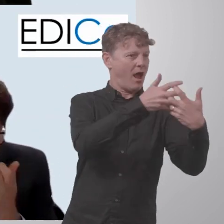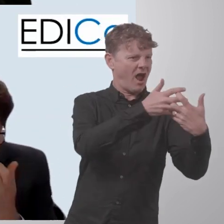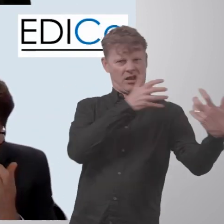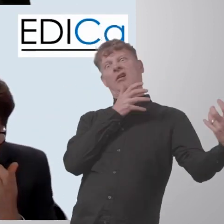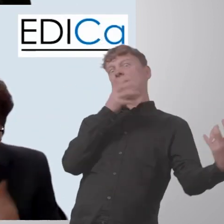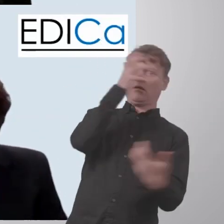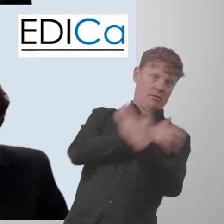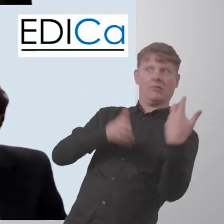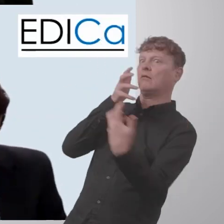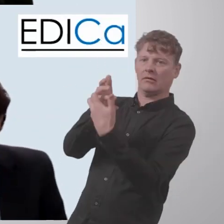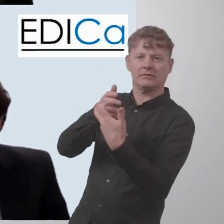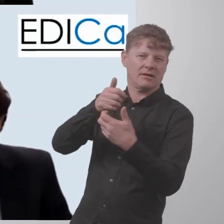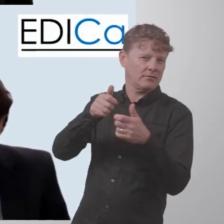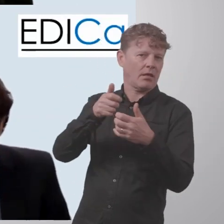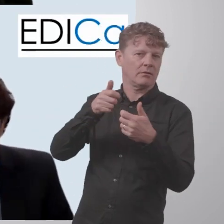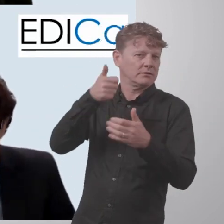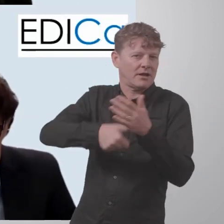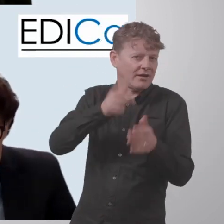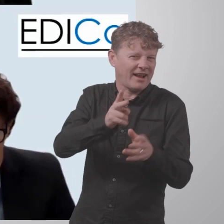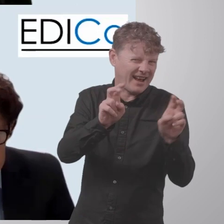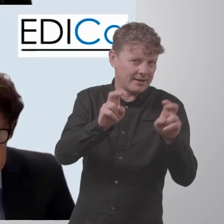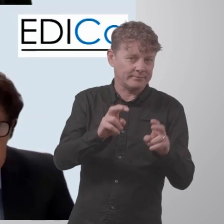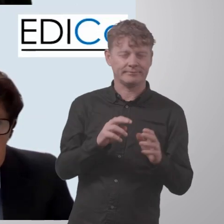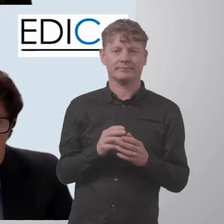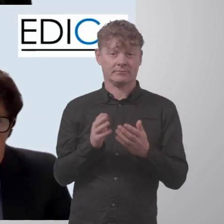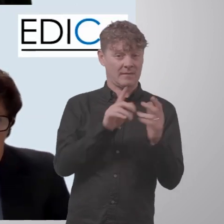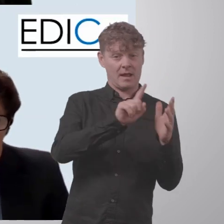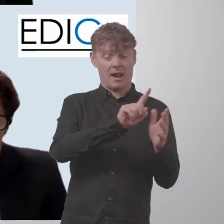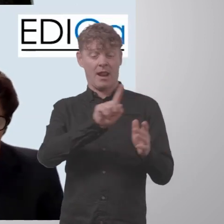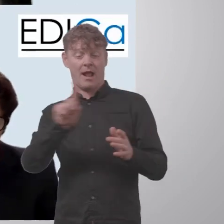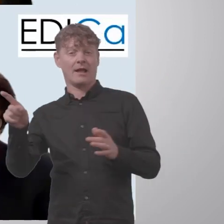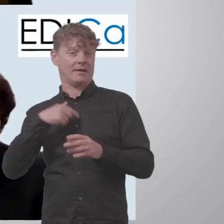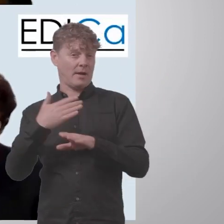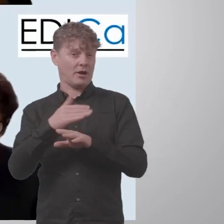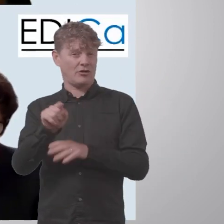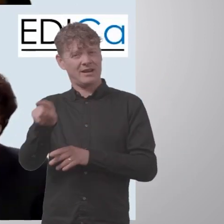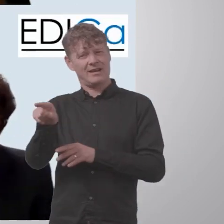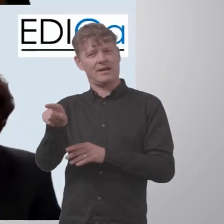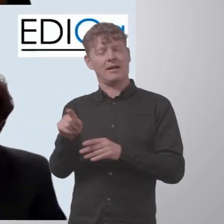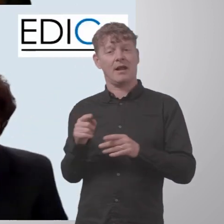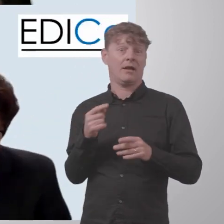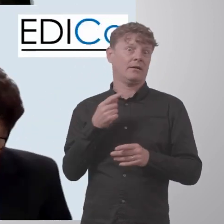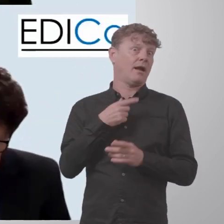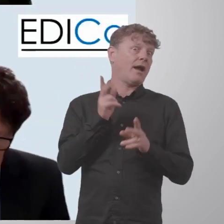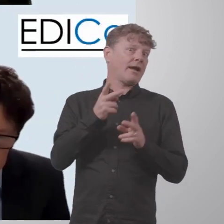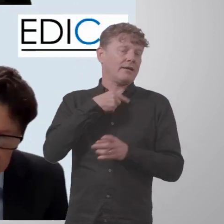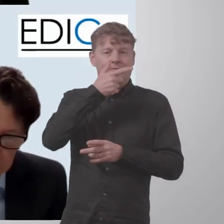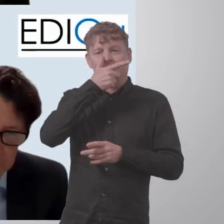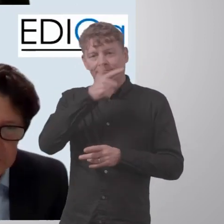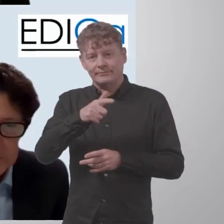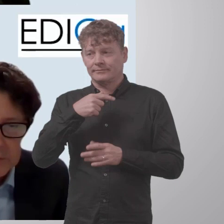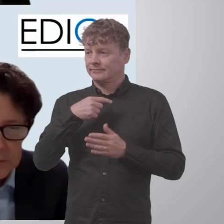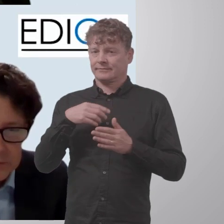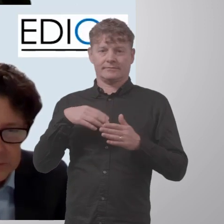much later in my career, I've had the luck to end up in positions where I've ended up with